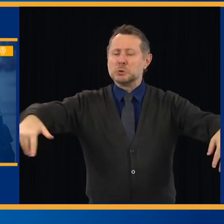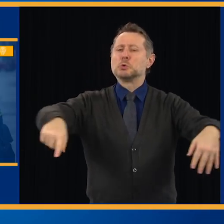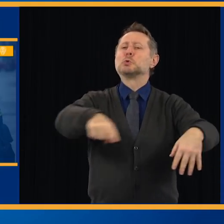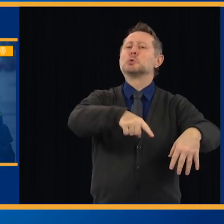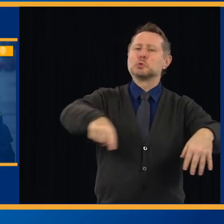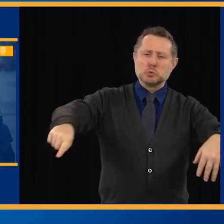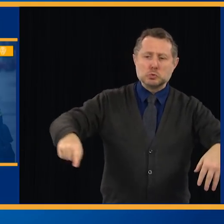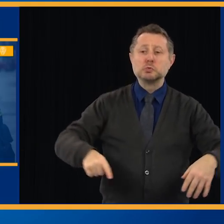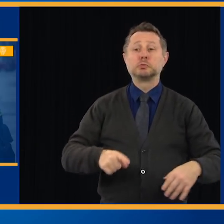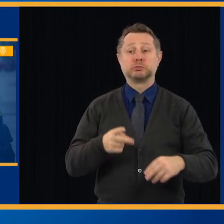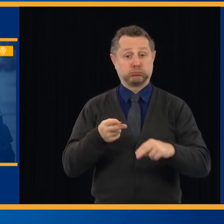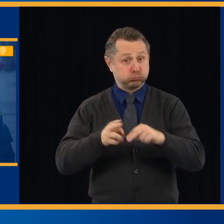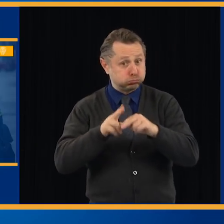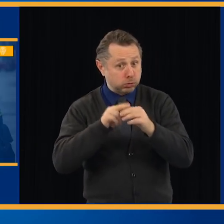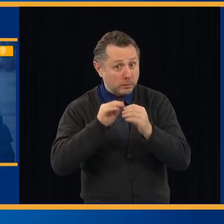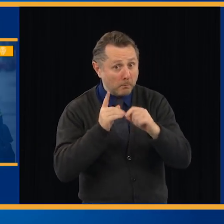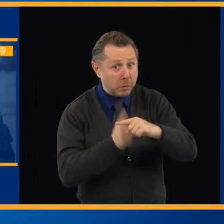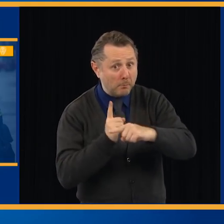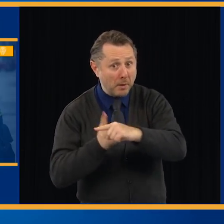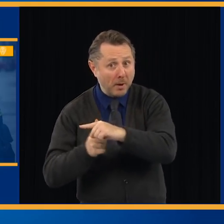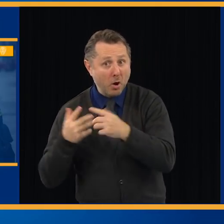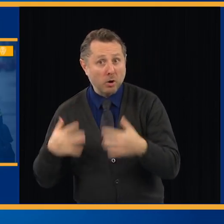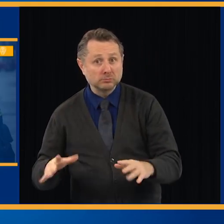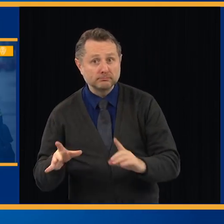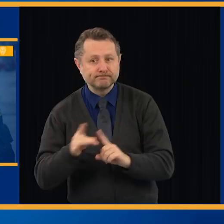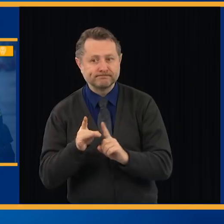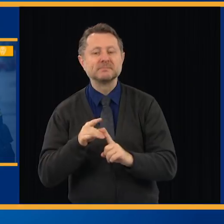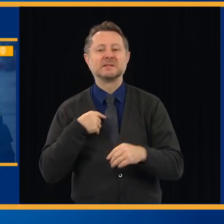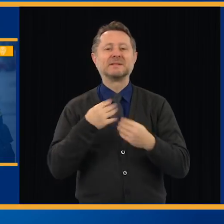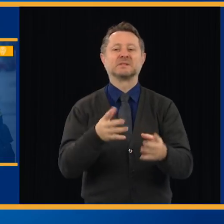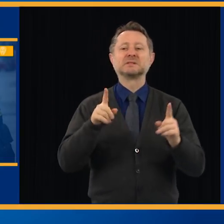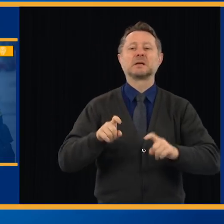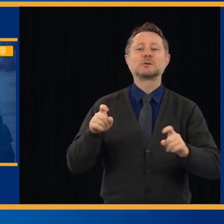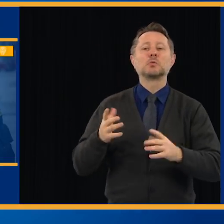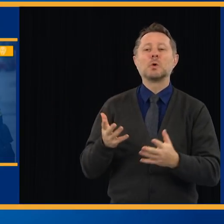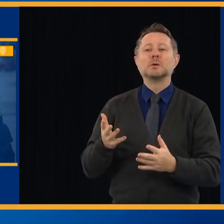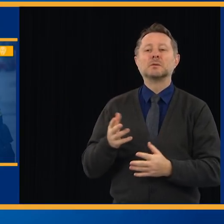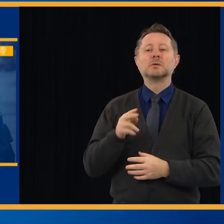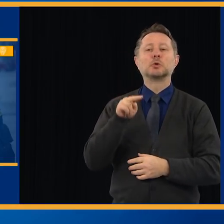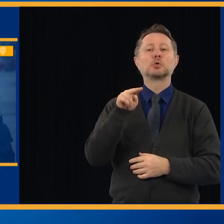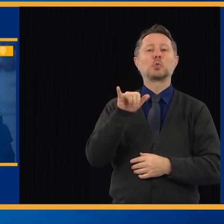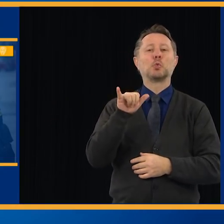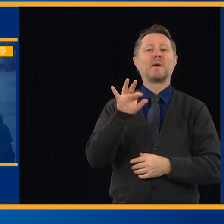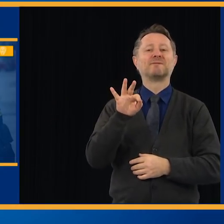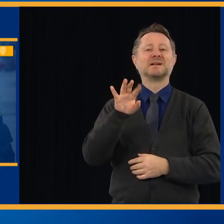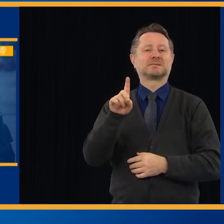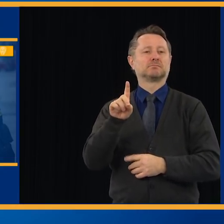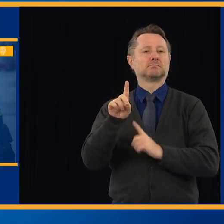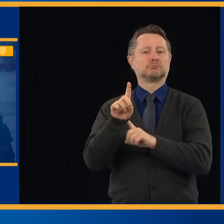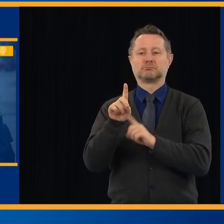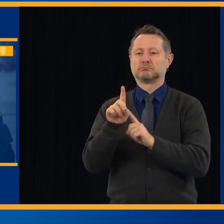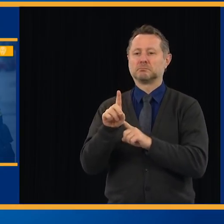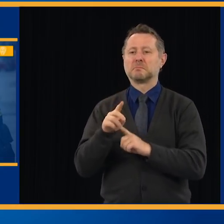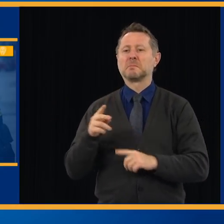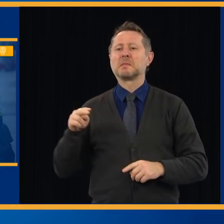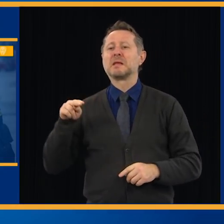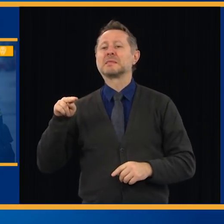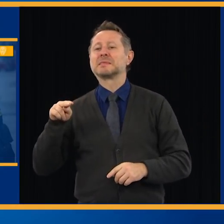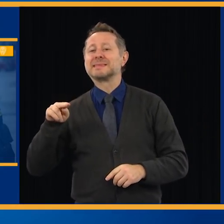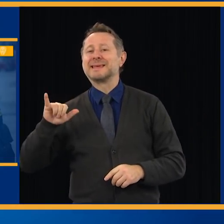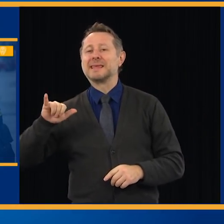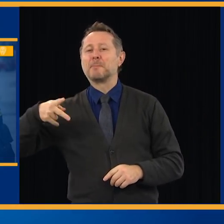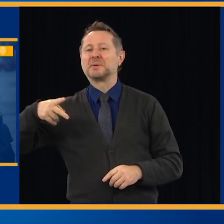We started with the New York City Fire Department and New York City Police Department. What we found so